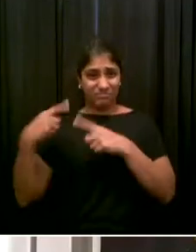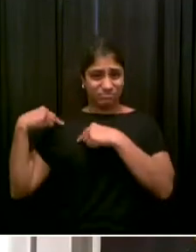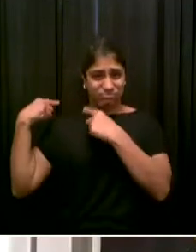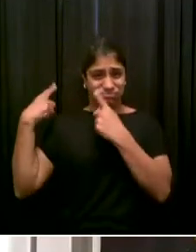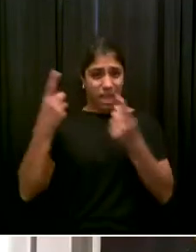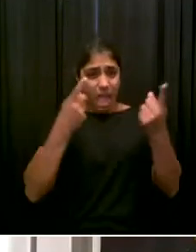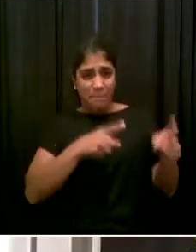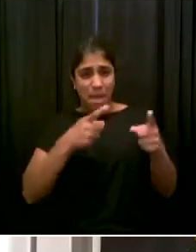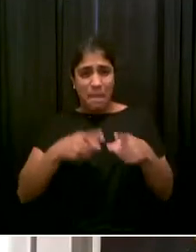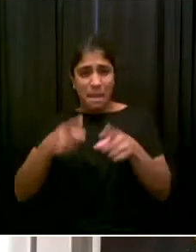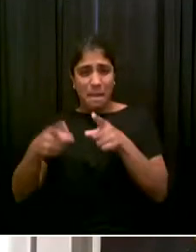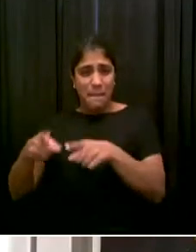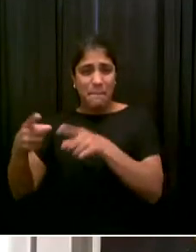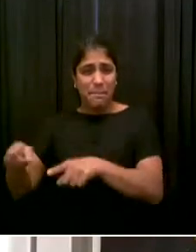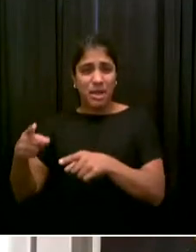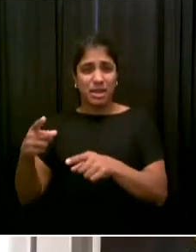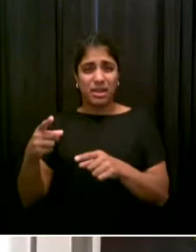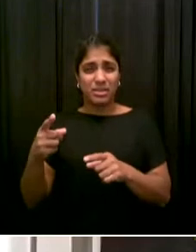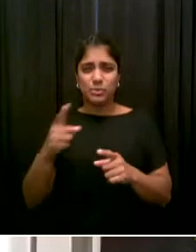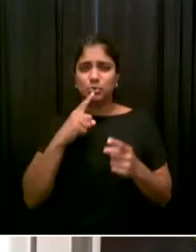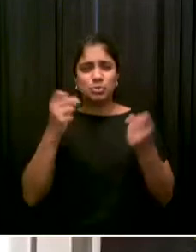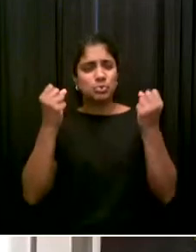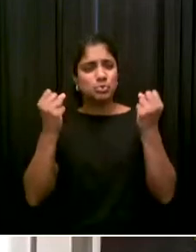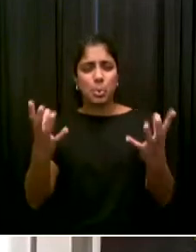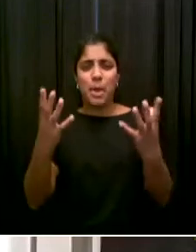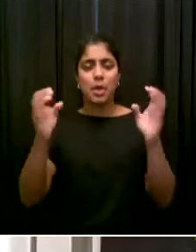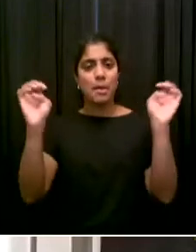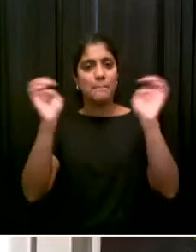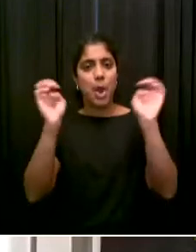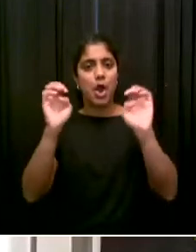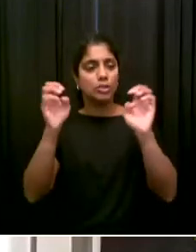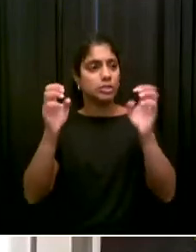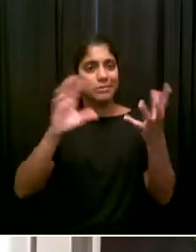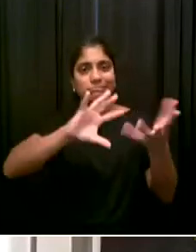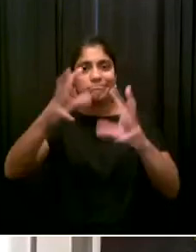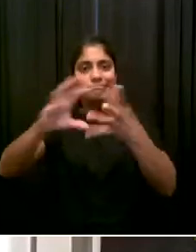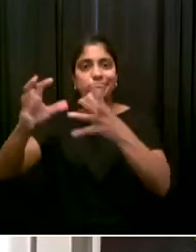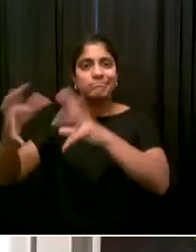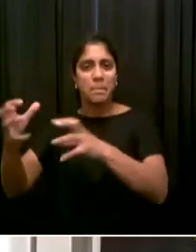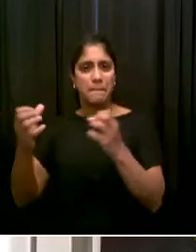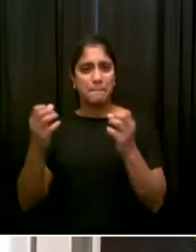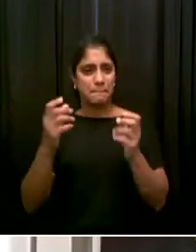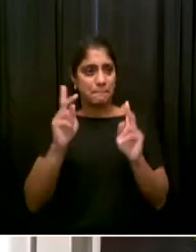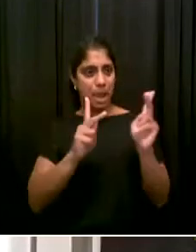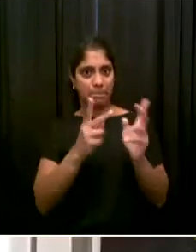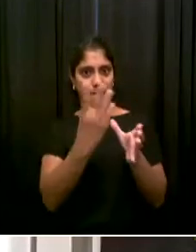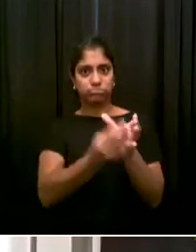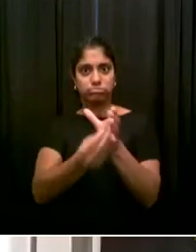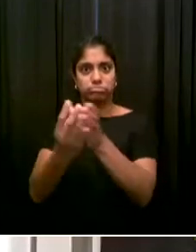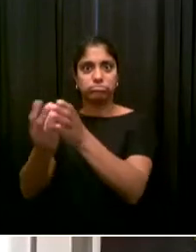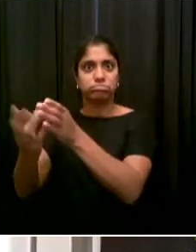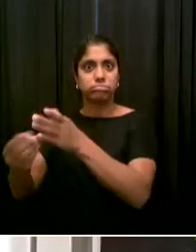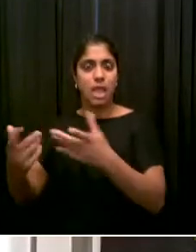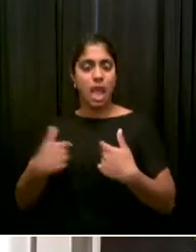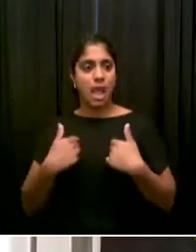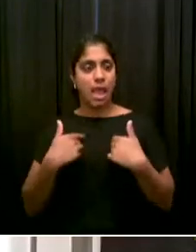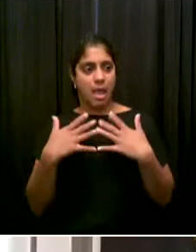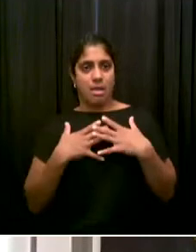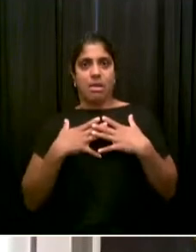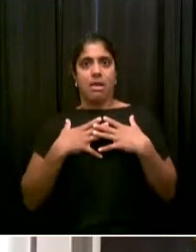our loved ones and fellow New Yorkers. I have hosted and attended far too many shooting responses and